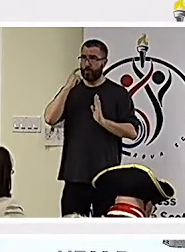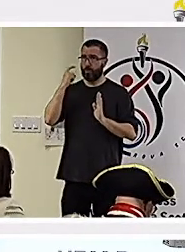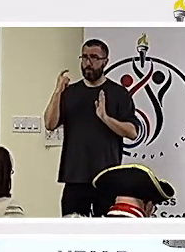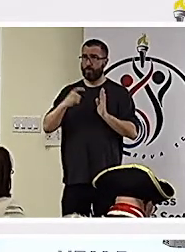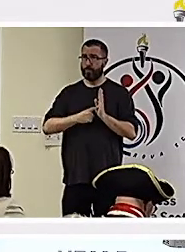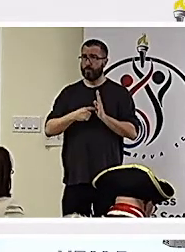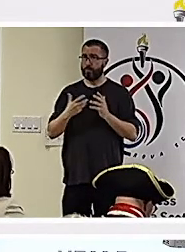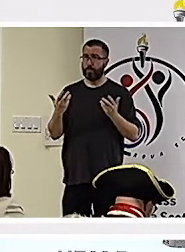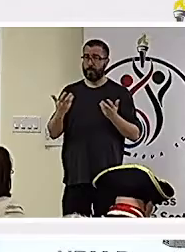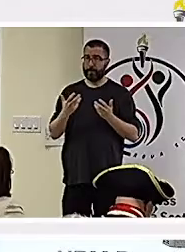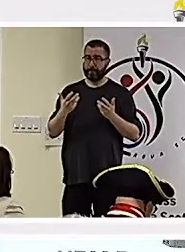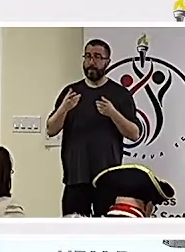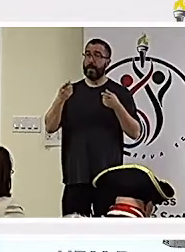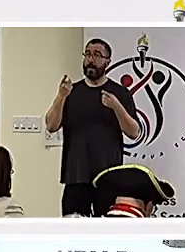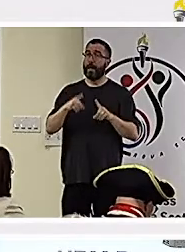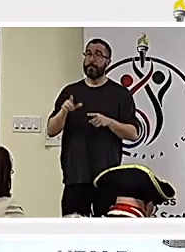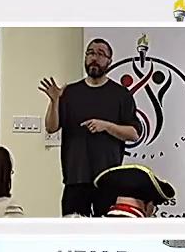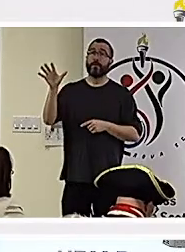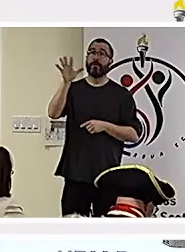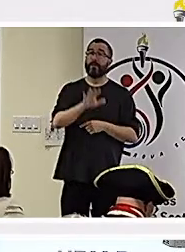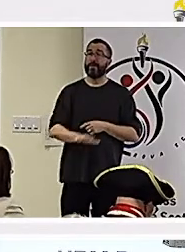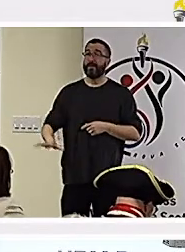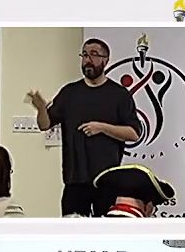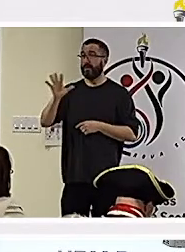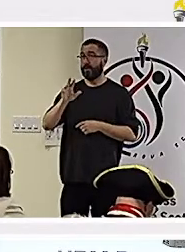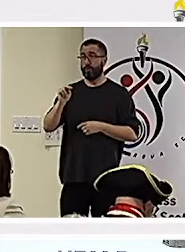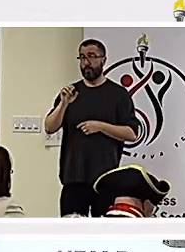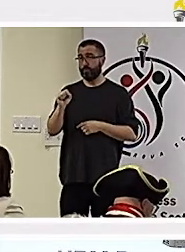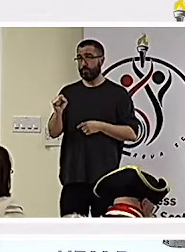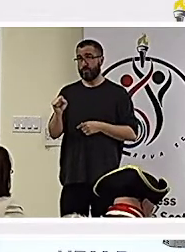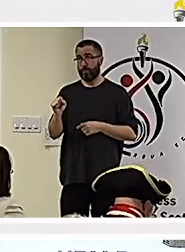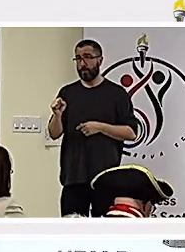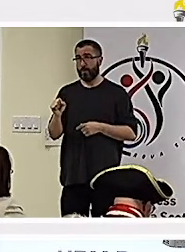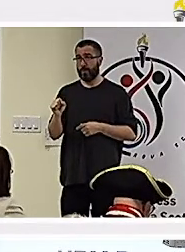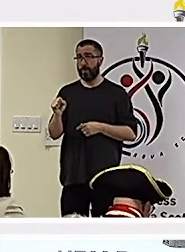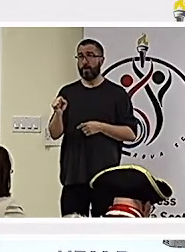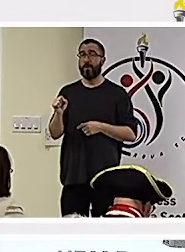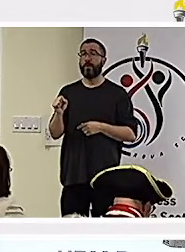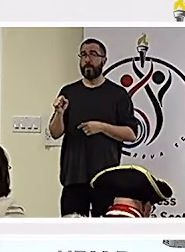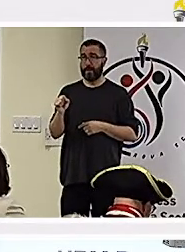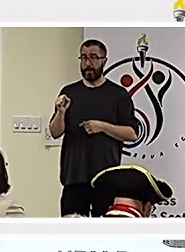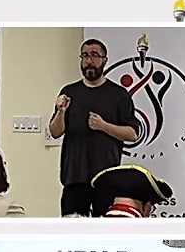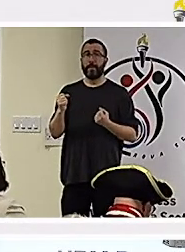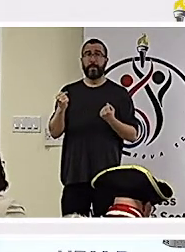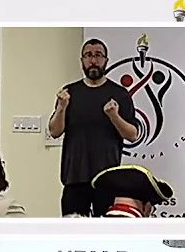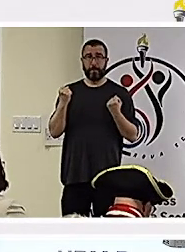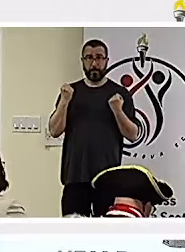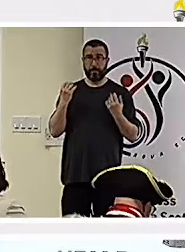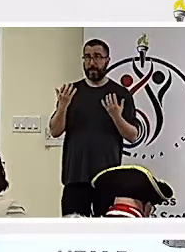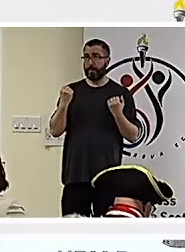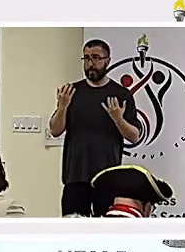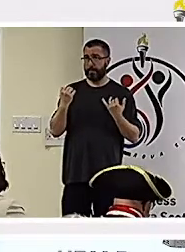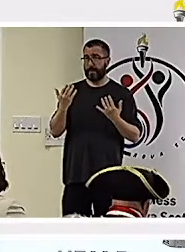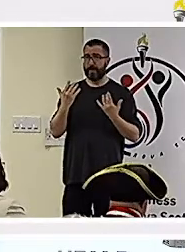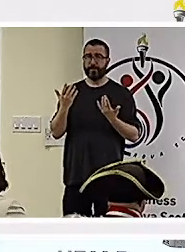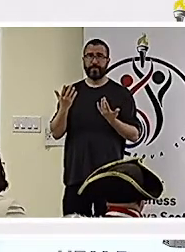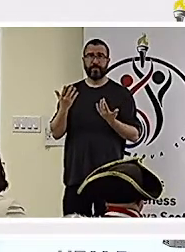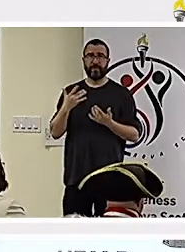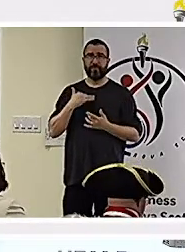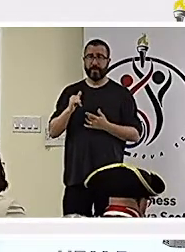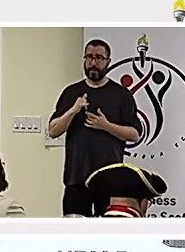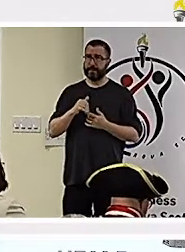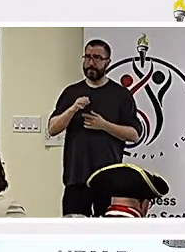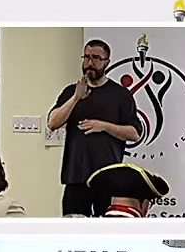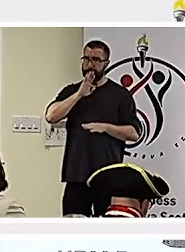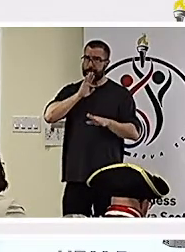acknowledge what's happening around the province. It's been many times, it's felt like pushing water uphill